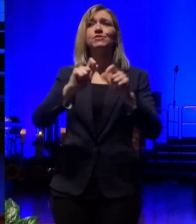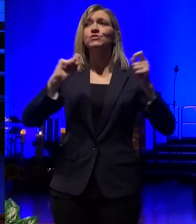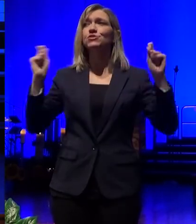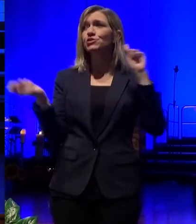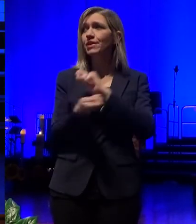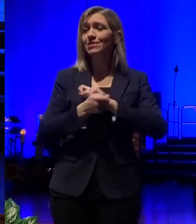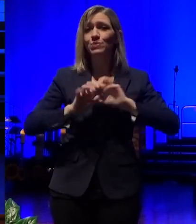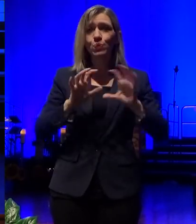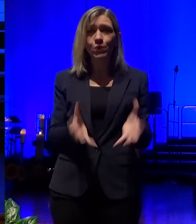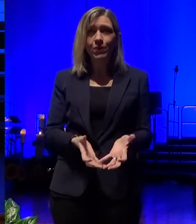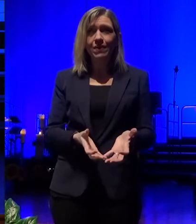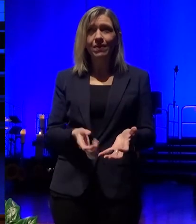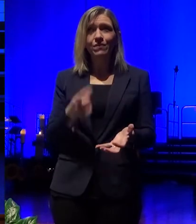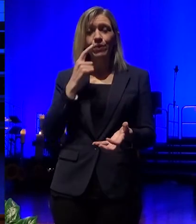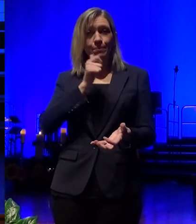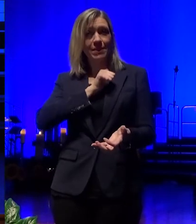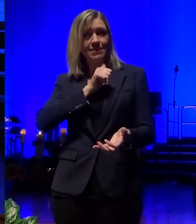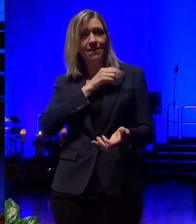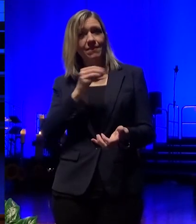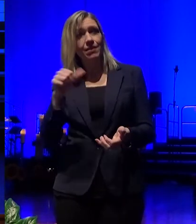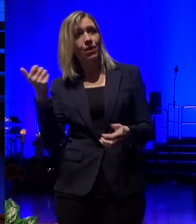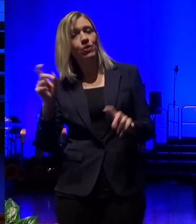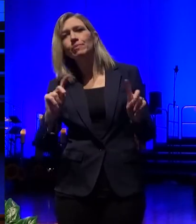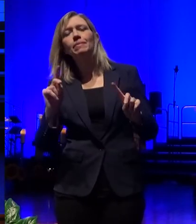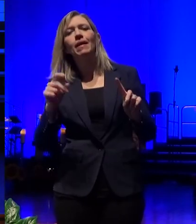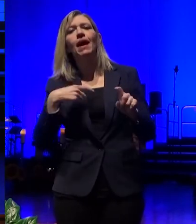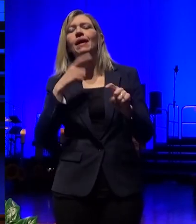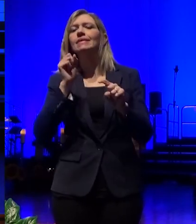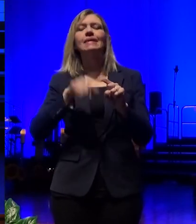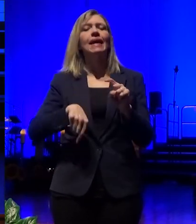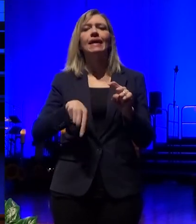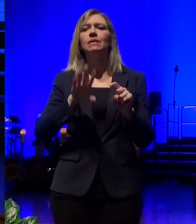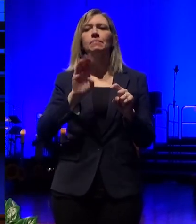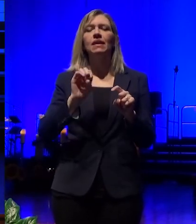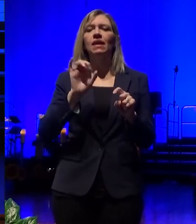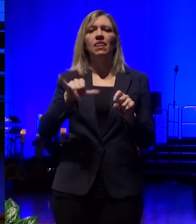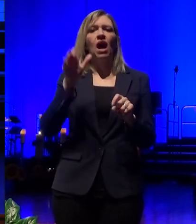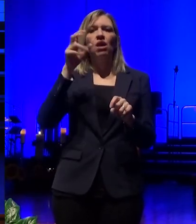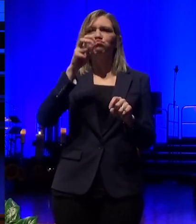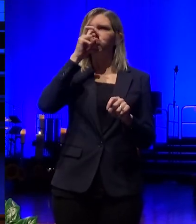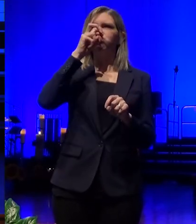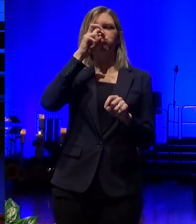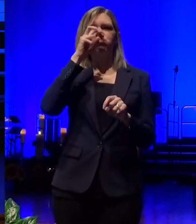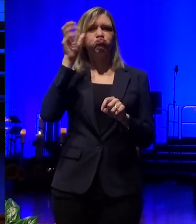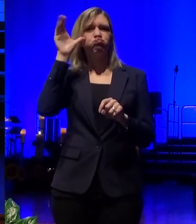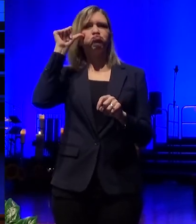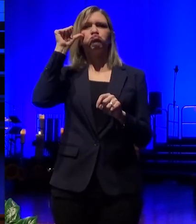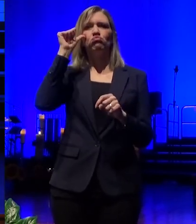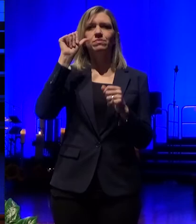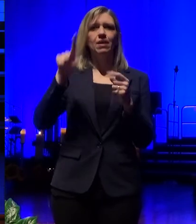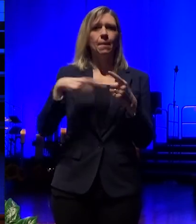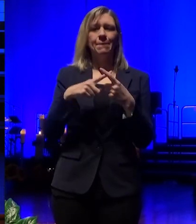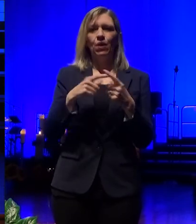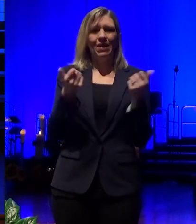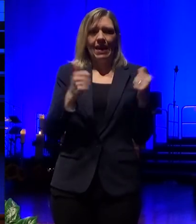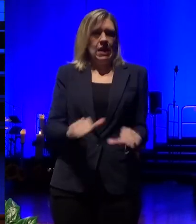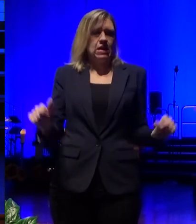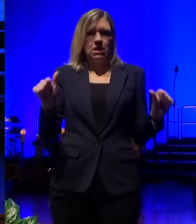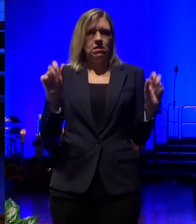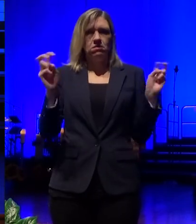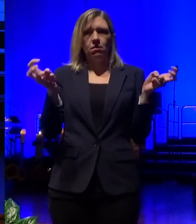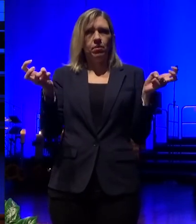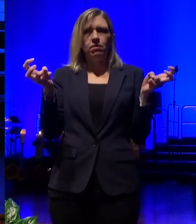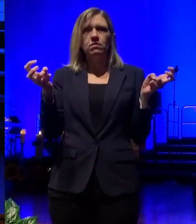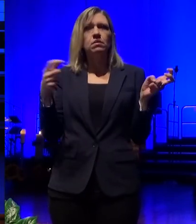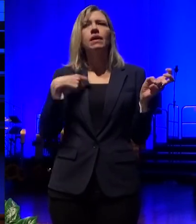the world for myself and others, I can't be that righteous about anything. I've got to